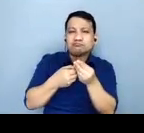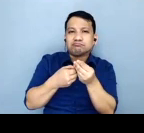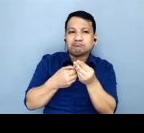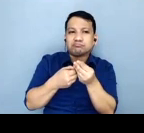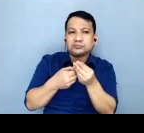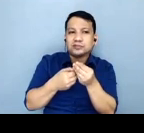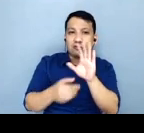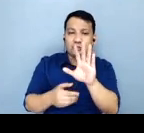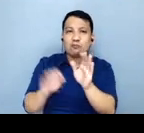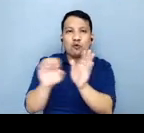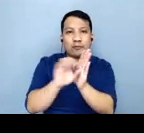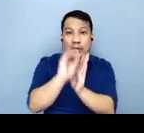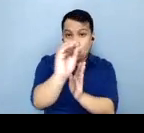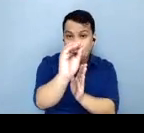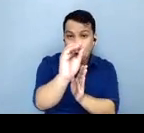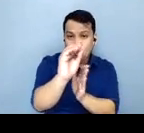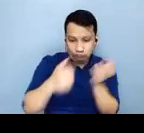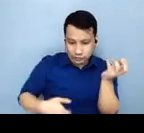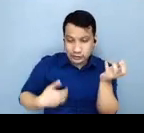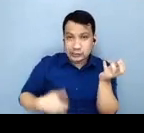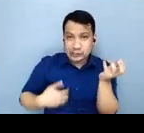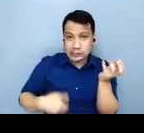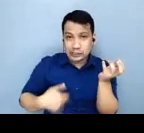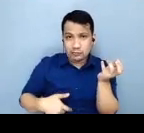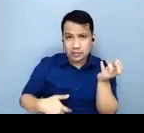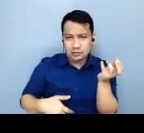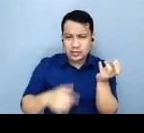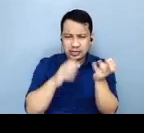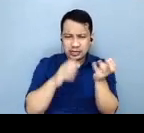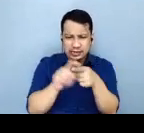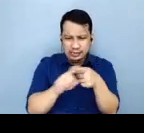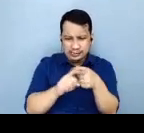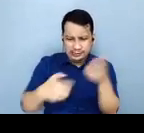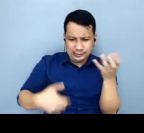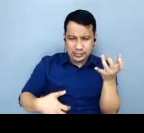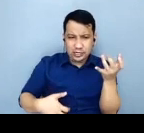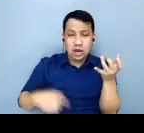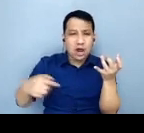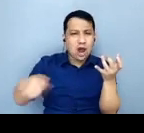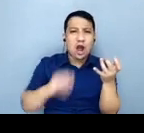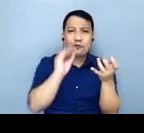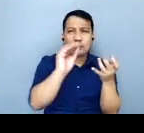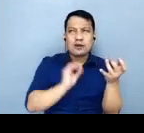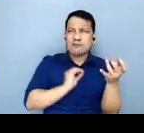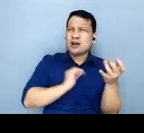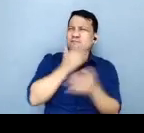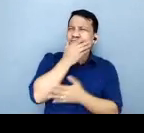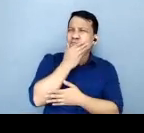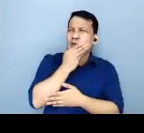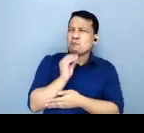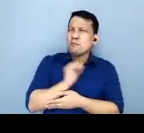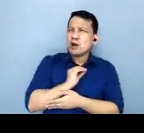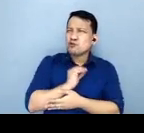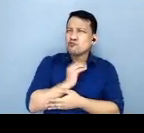your own guitars. You wanted to design your own electric guitars, for example. You can look into, how can I make my product first